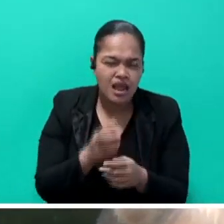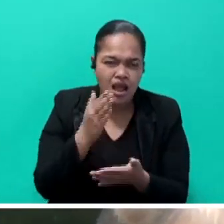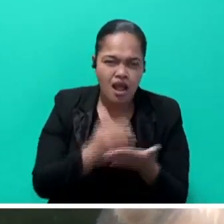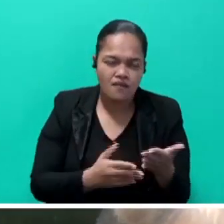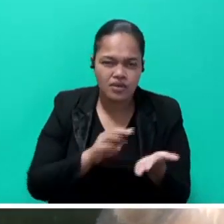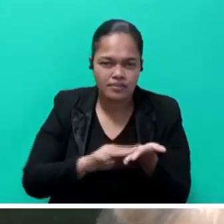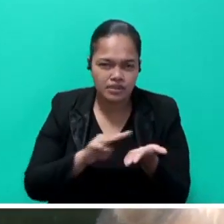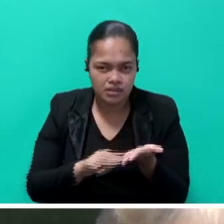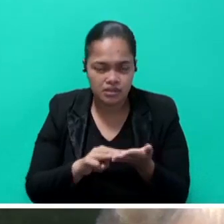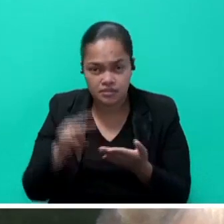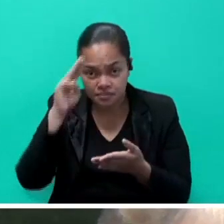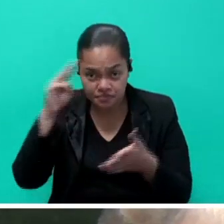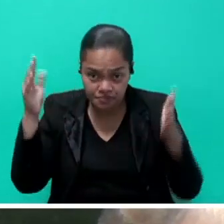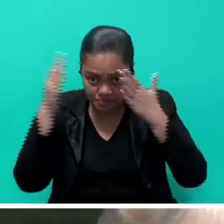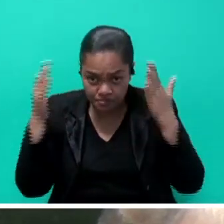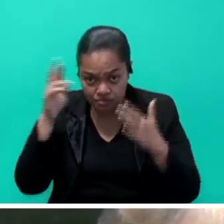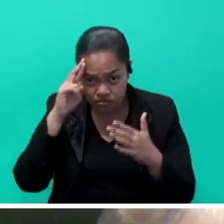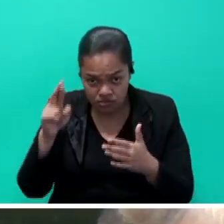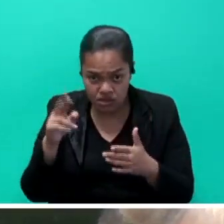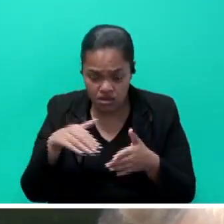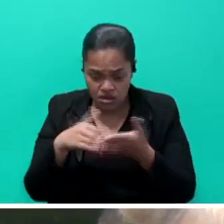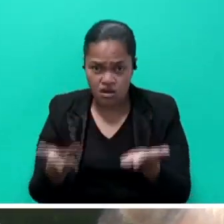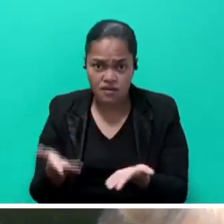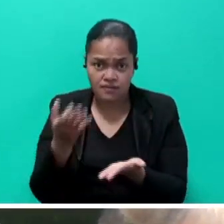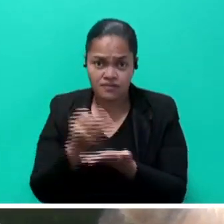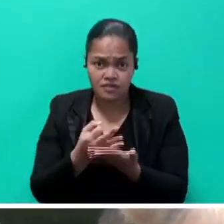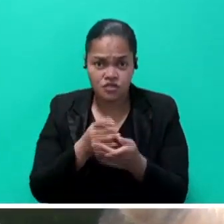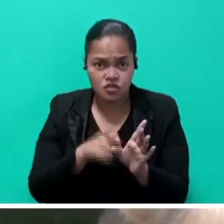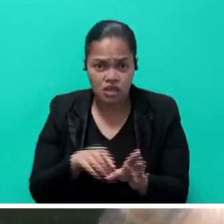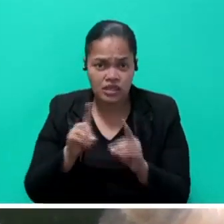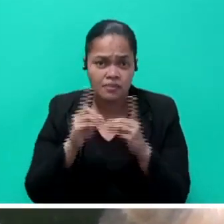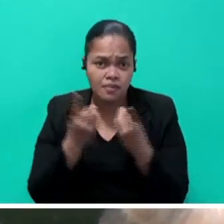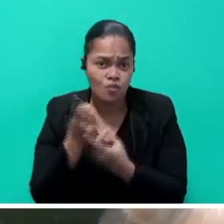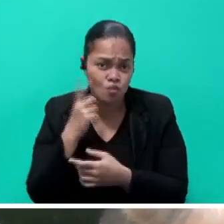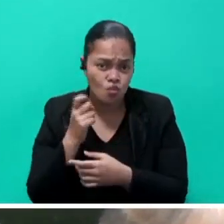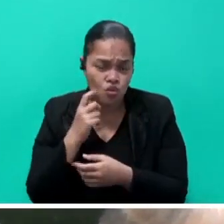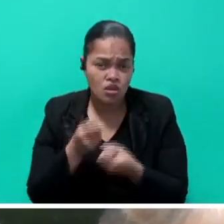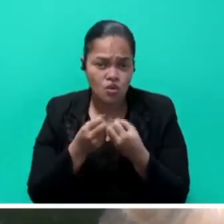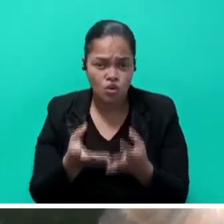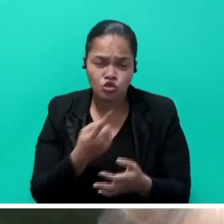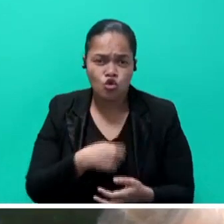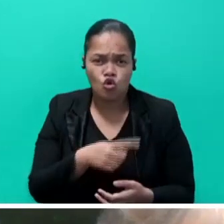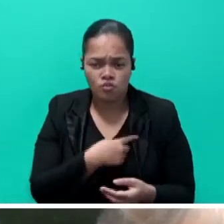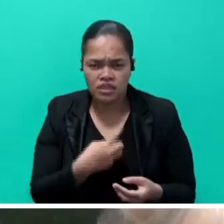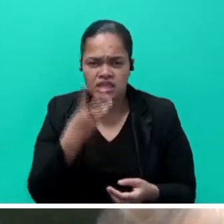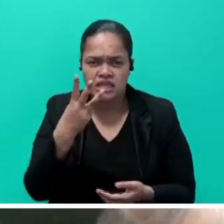sir, for the current financial year, the Department of Waterways has committed $3